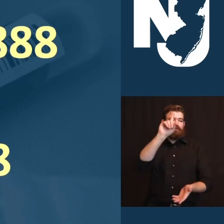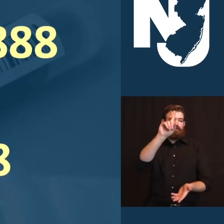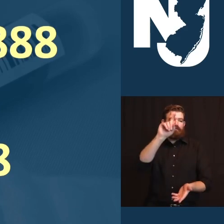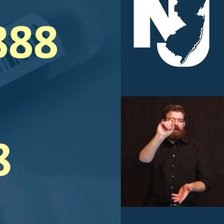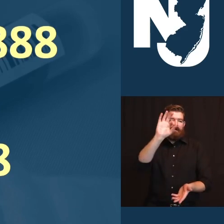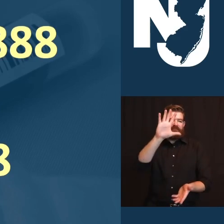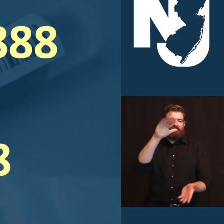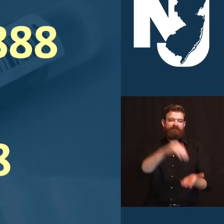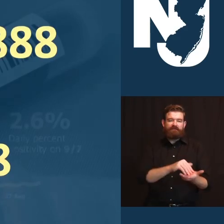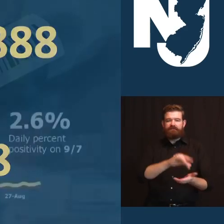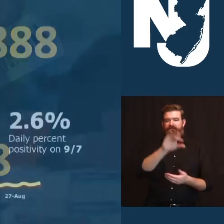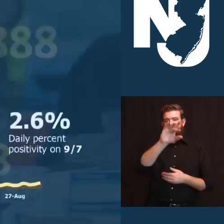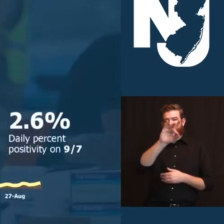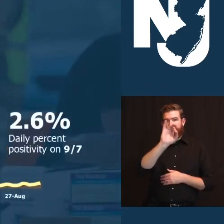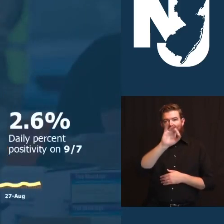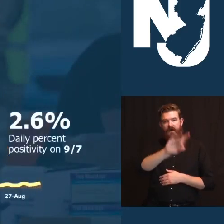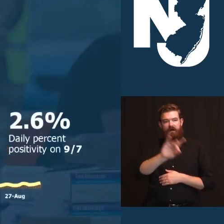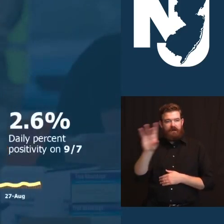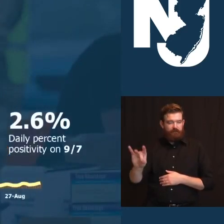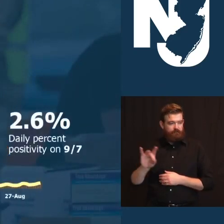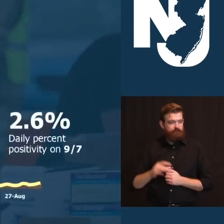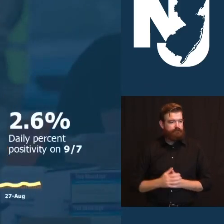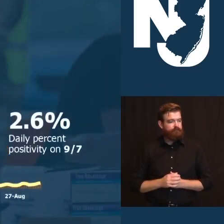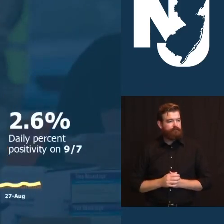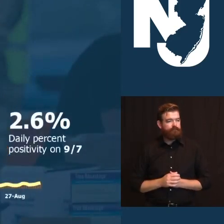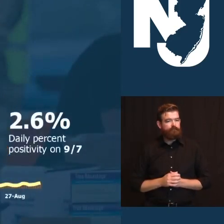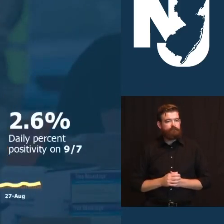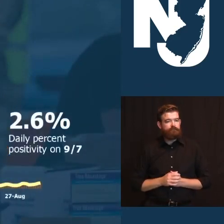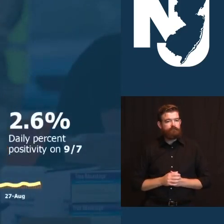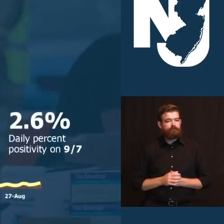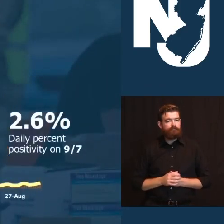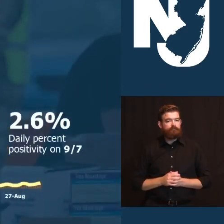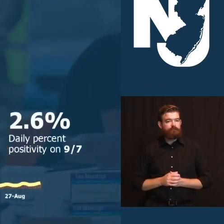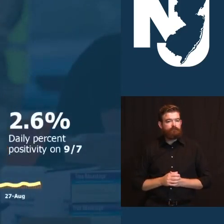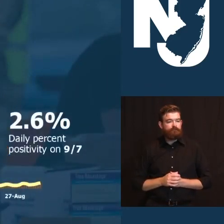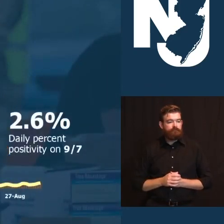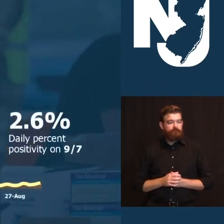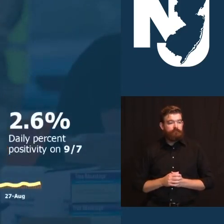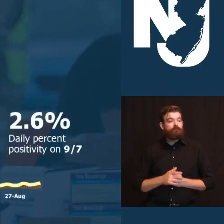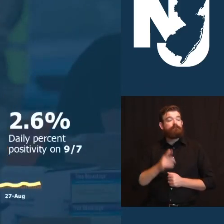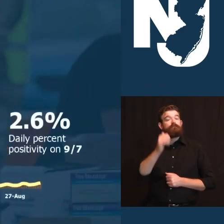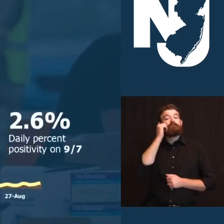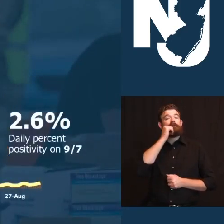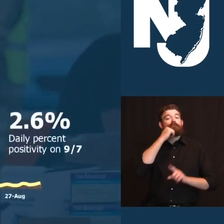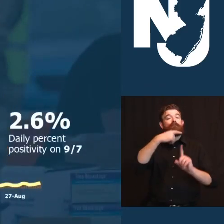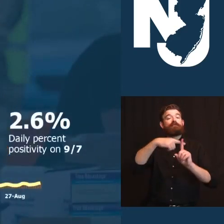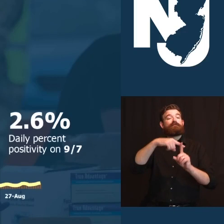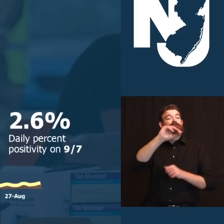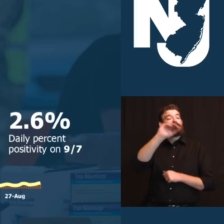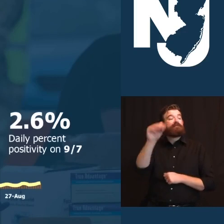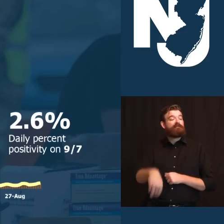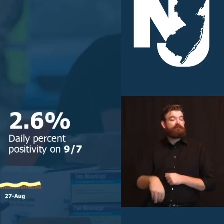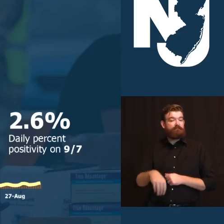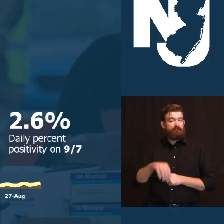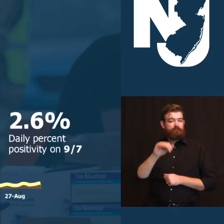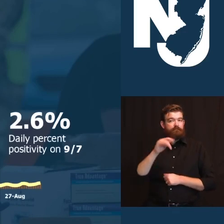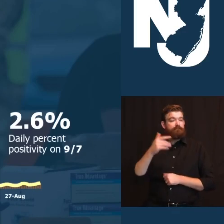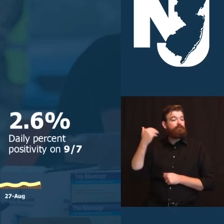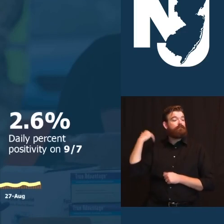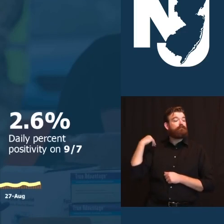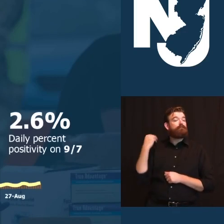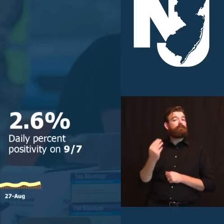195,888. The daily positivity for all tests recording, which is on Labor Day, which is on Monday, was 2.6%.